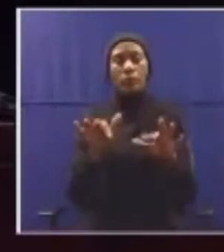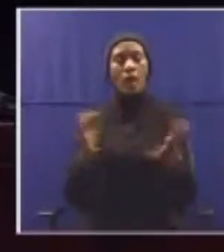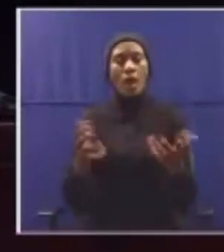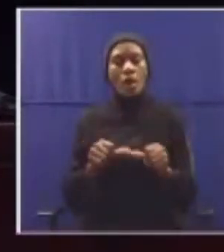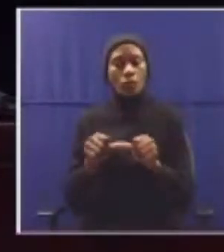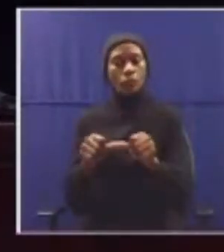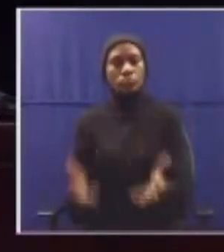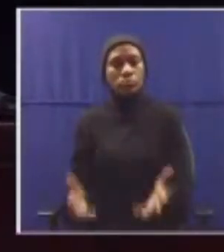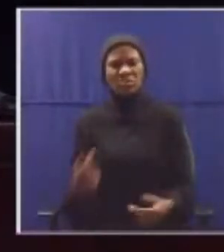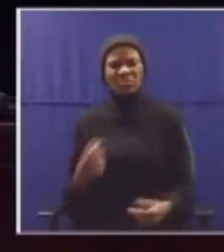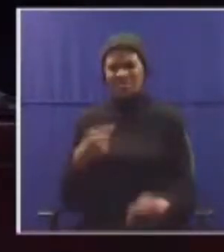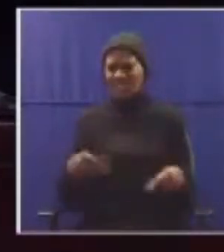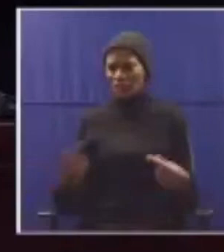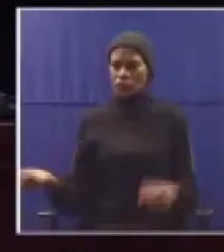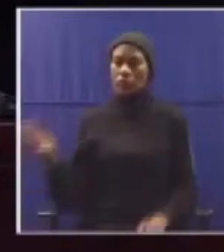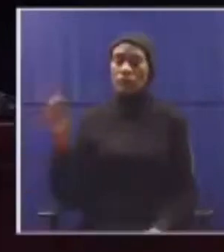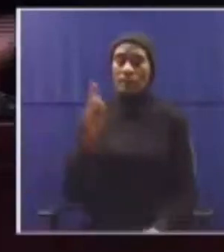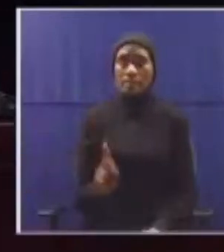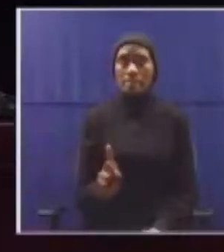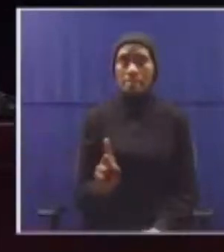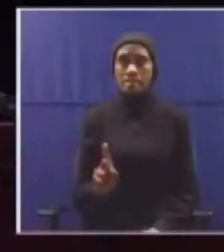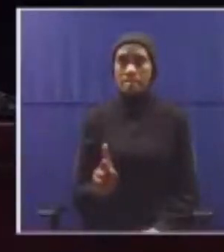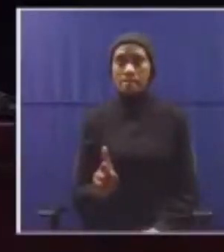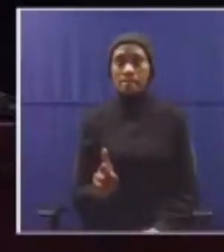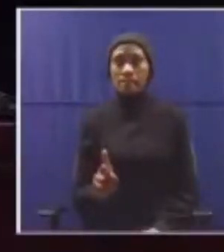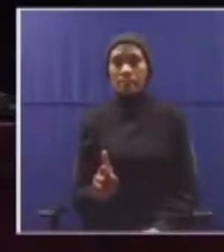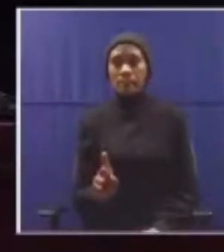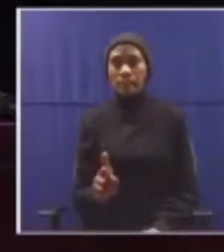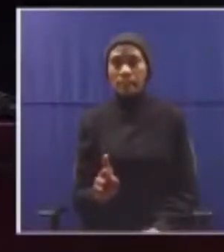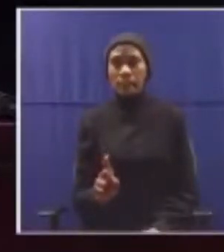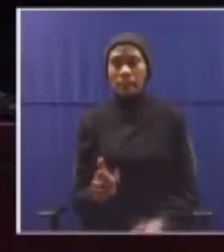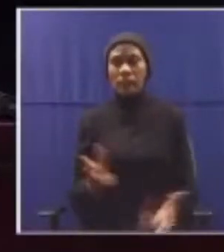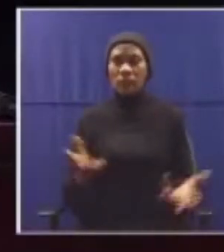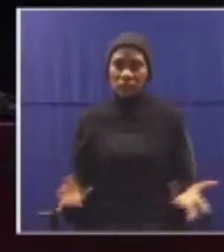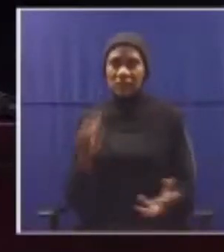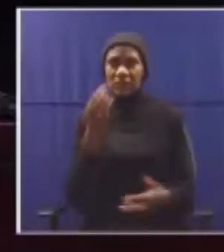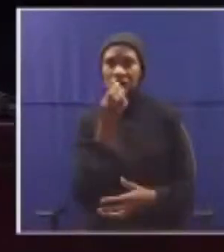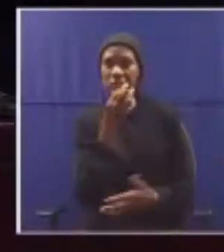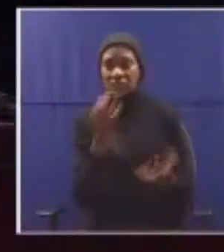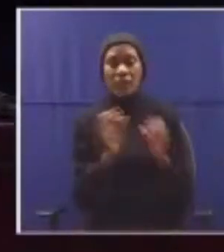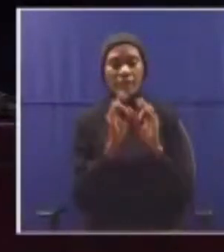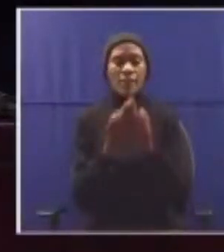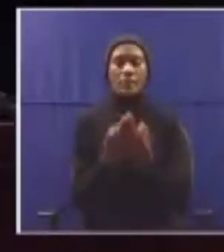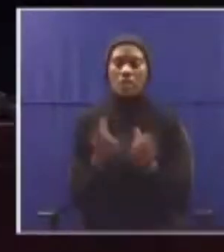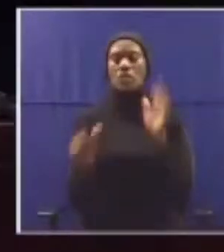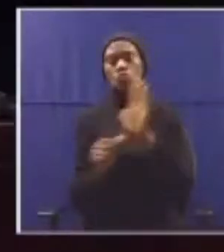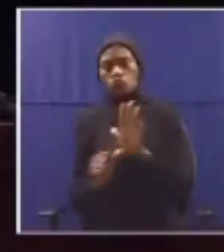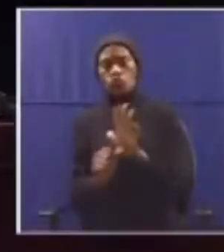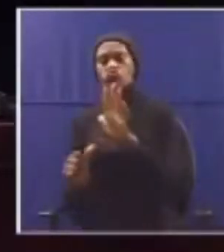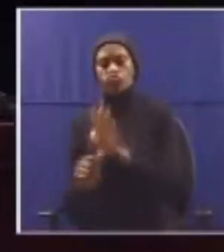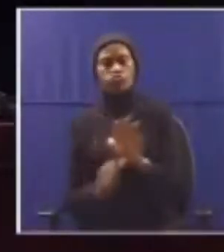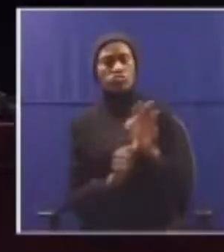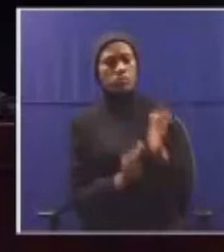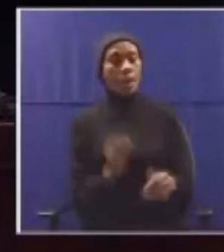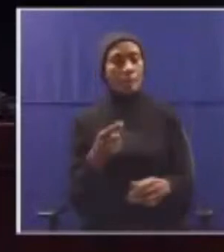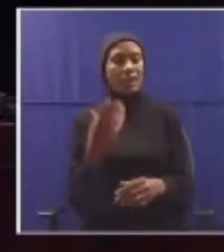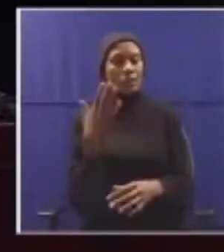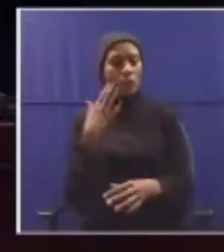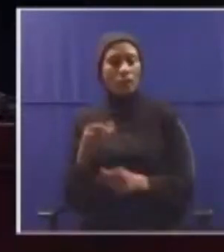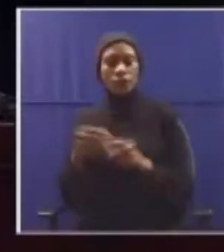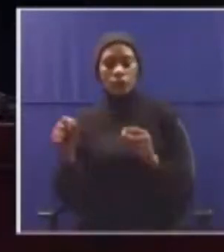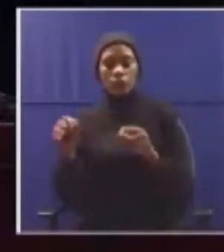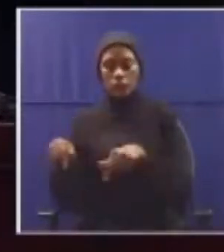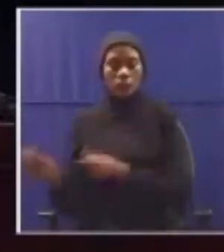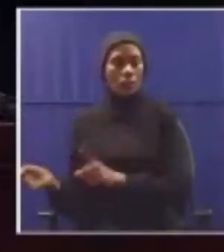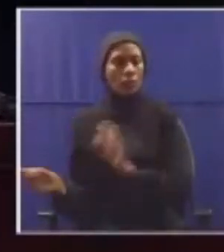So I can't come here and say to all of you, family is important. But when I walk out of